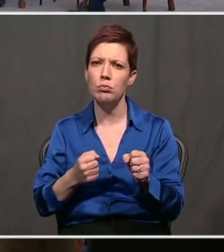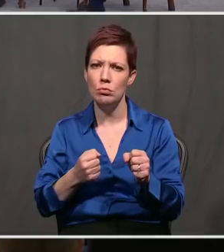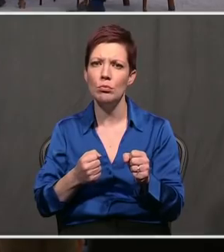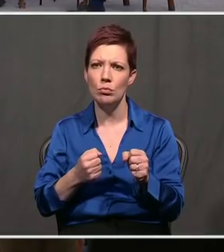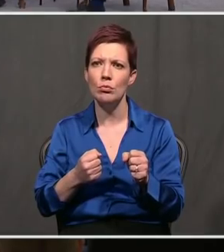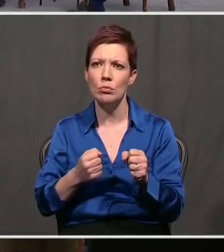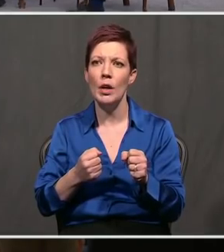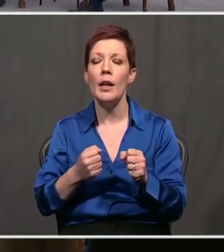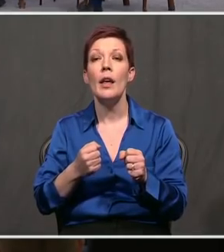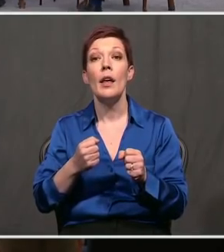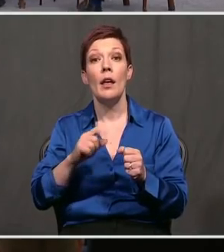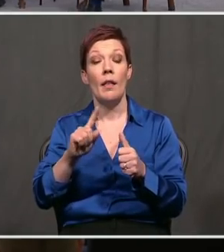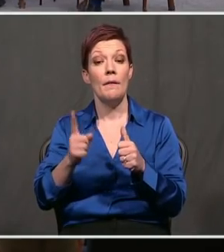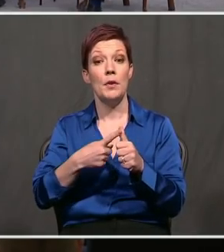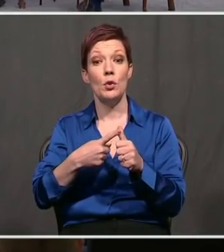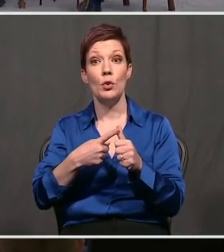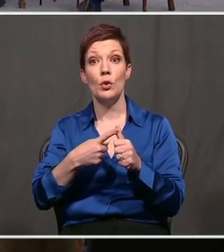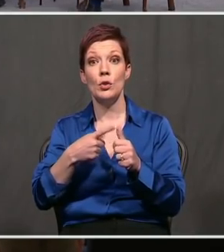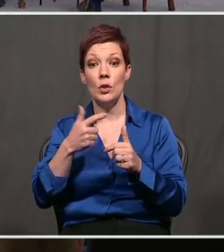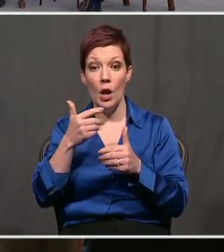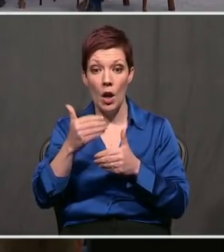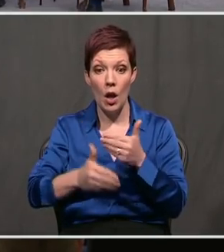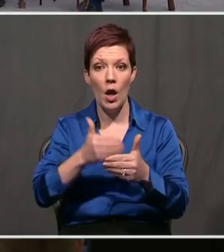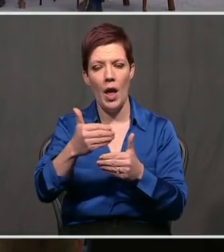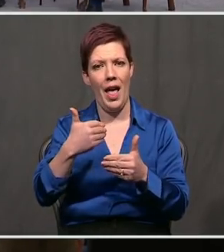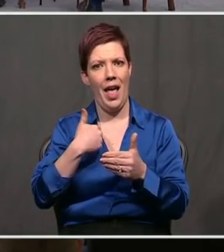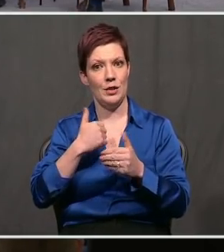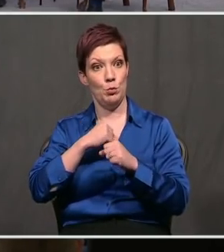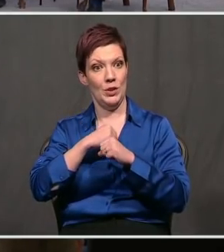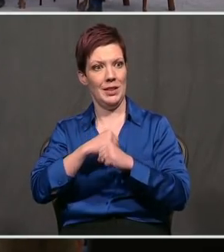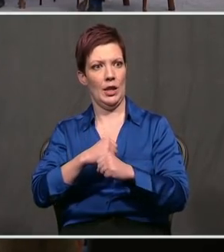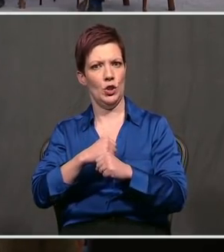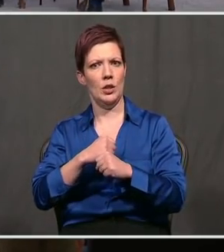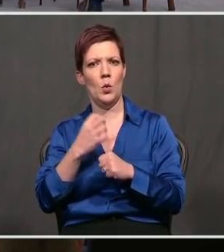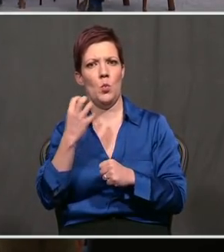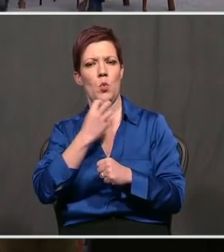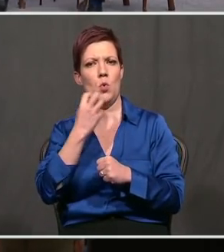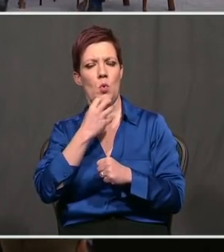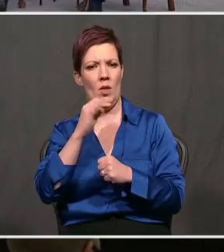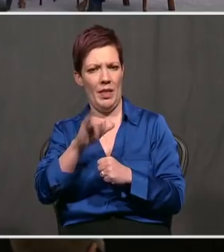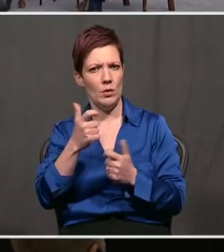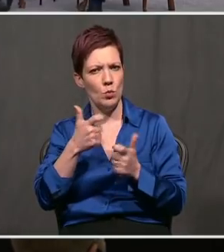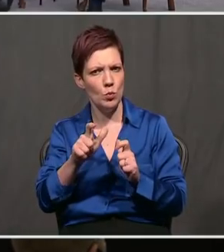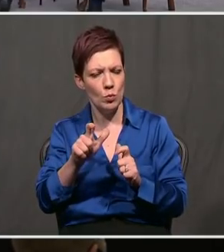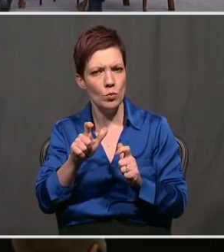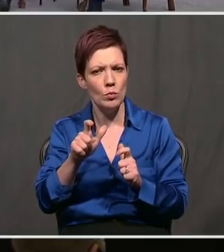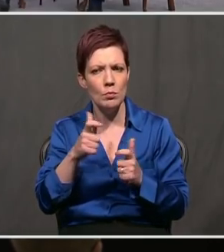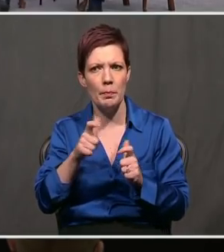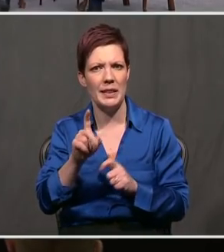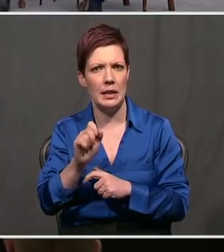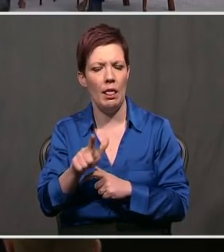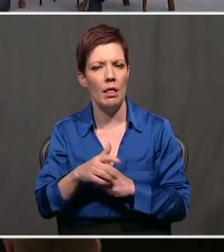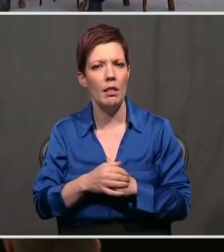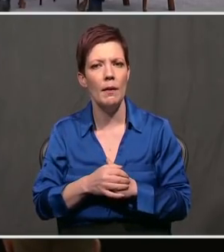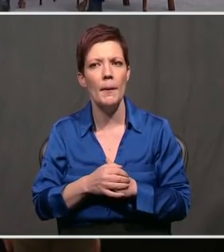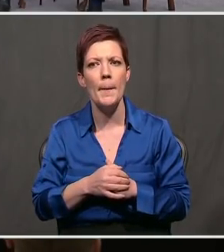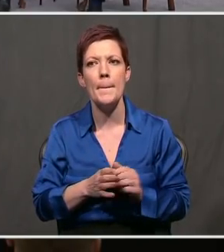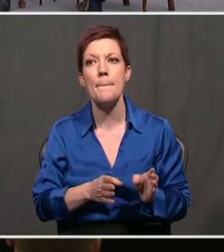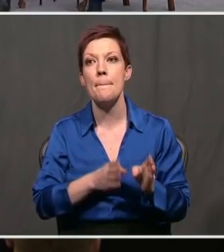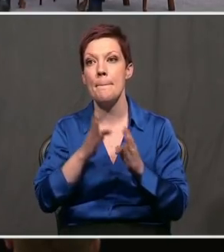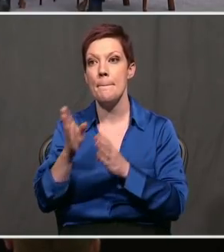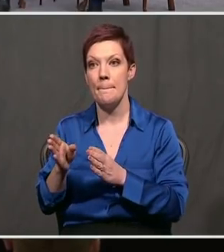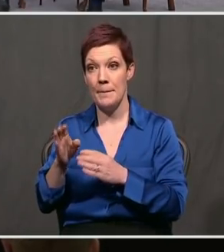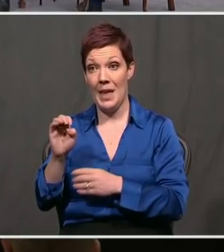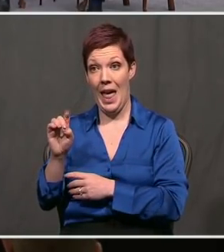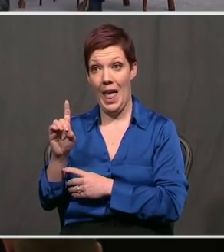because they know. And the first shot, it has protection from what we're hearing. That's a huge deal. And that's really great. Governor Edwards? Well, assuming that we're on track